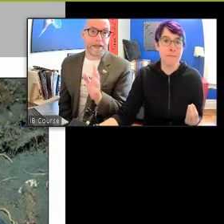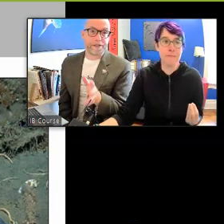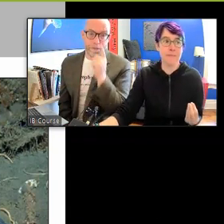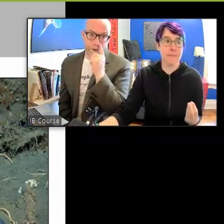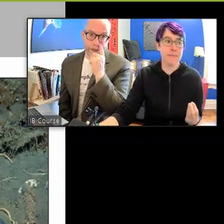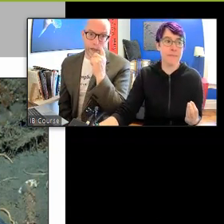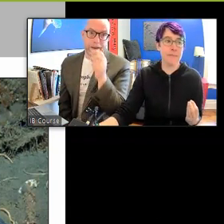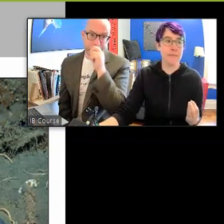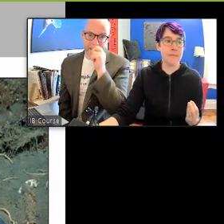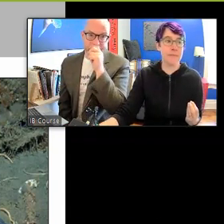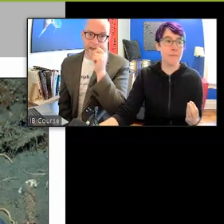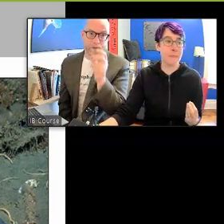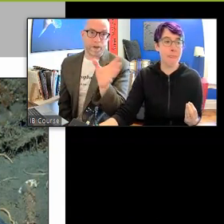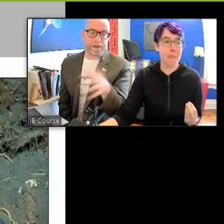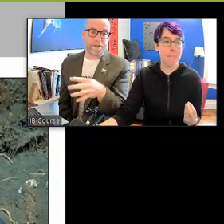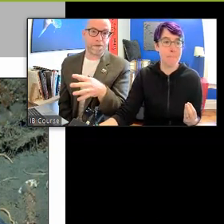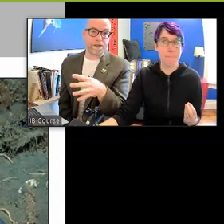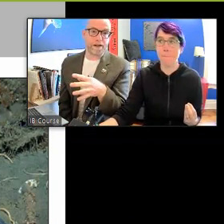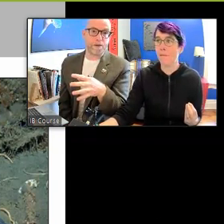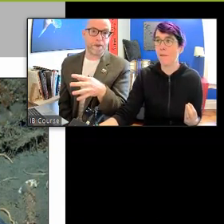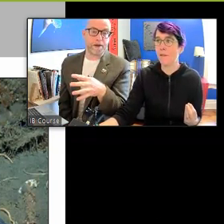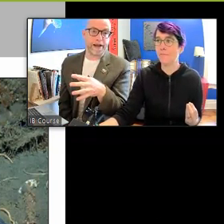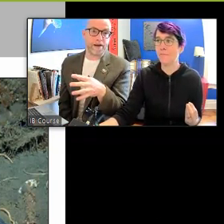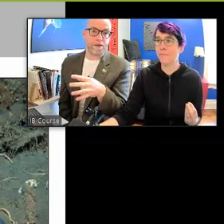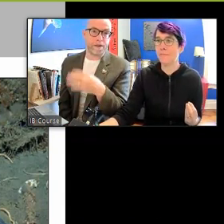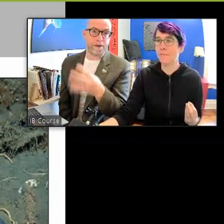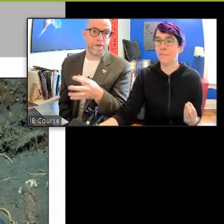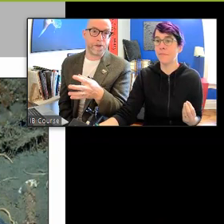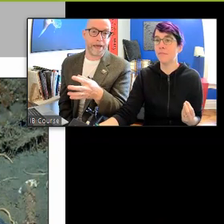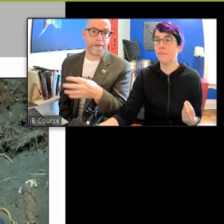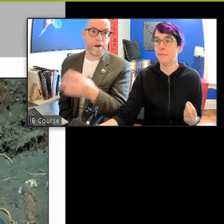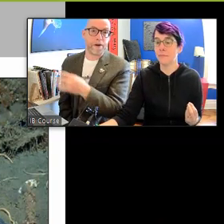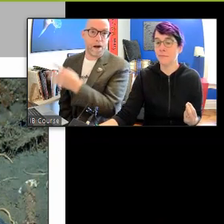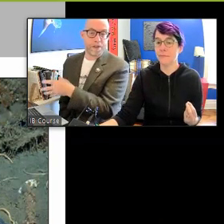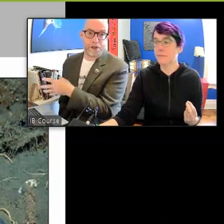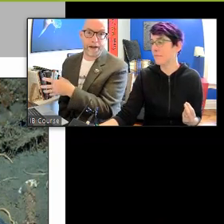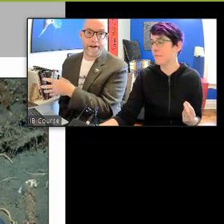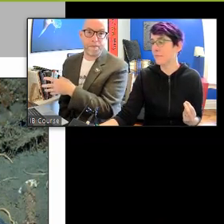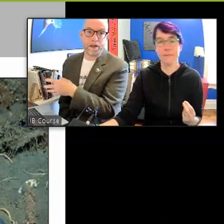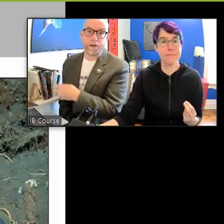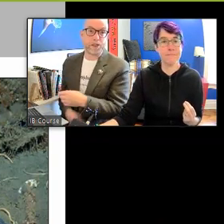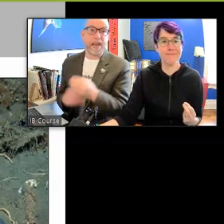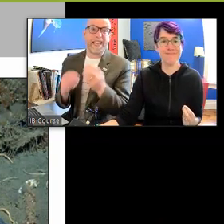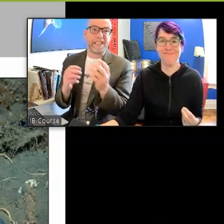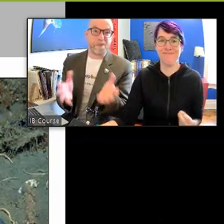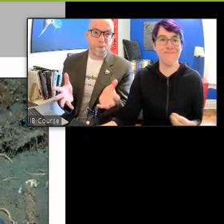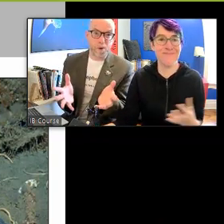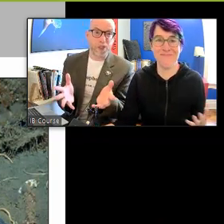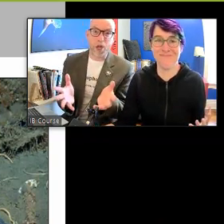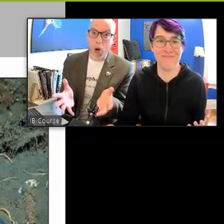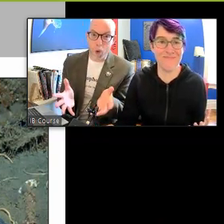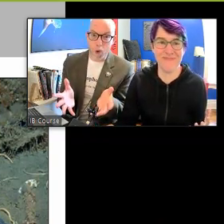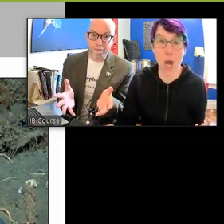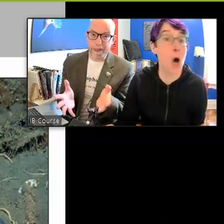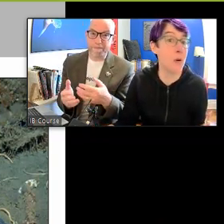in case some of you are thinking, maybe this is like what Smith was talking about with other animals, other inverts, where they have other oxygen carrying molecules. It's even more cool